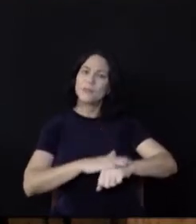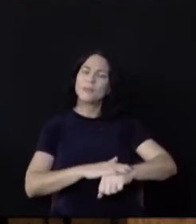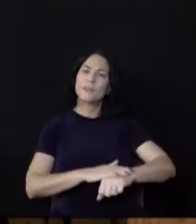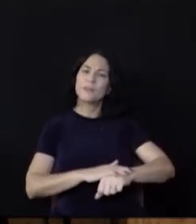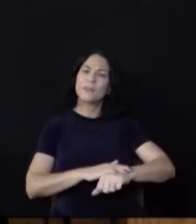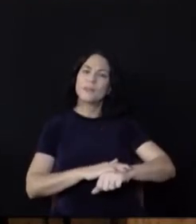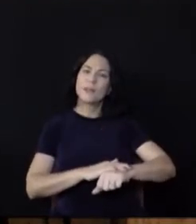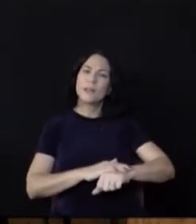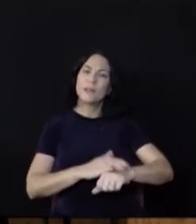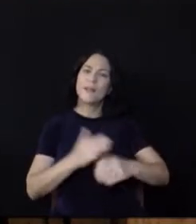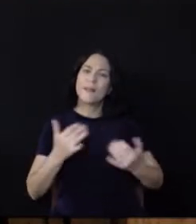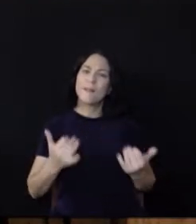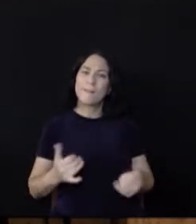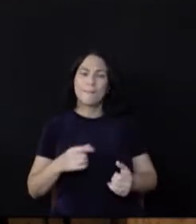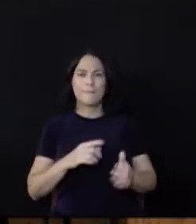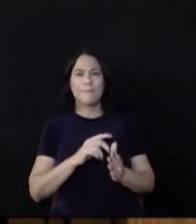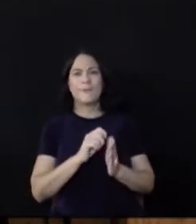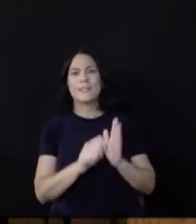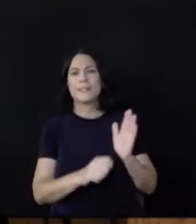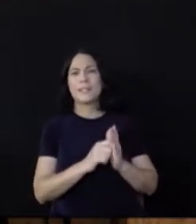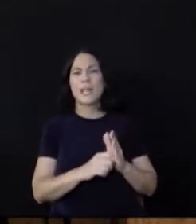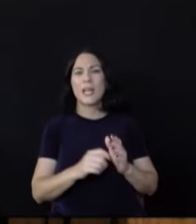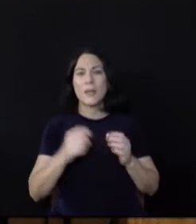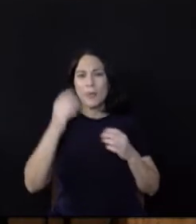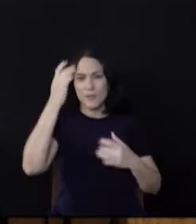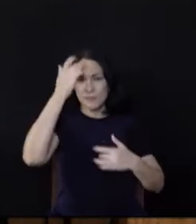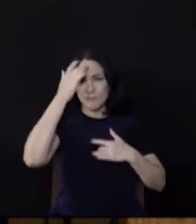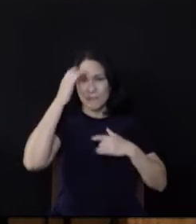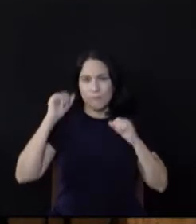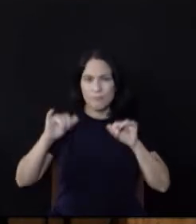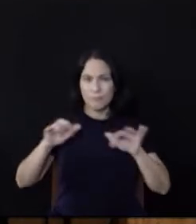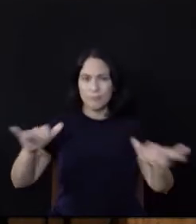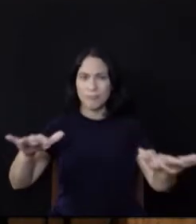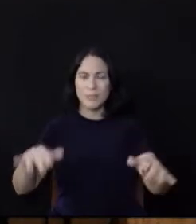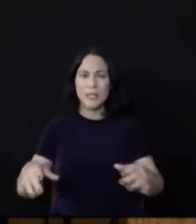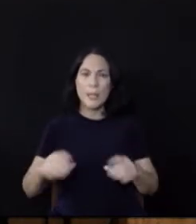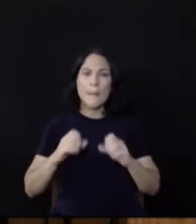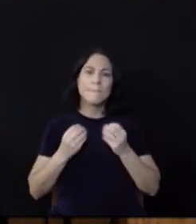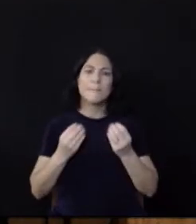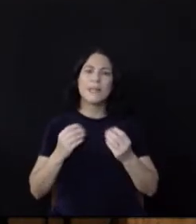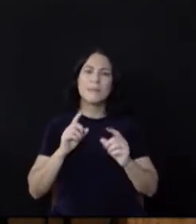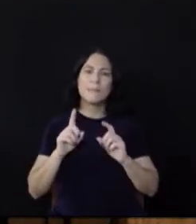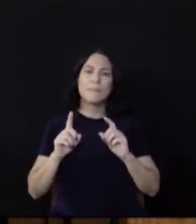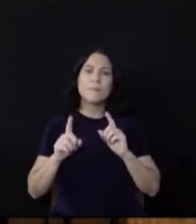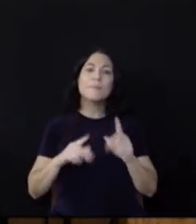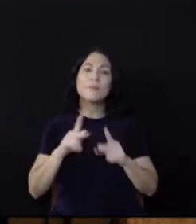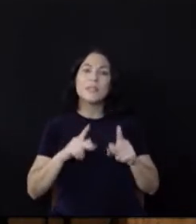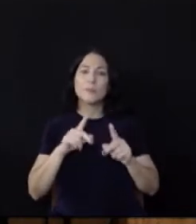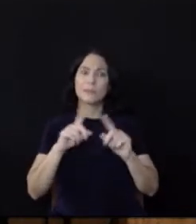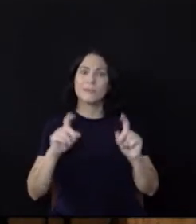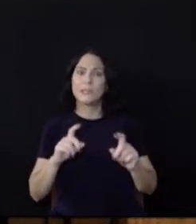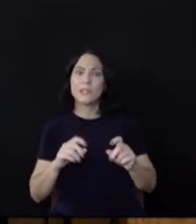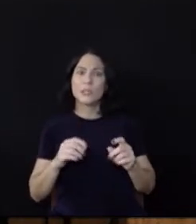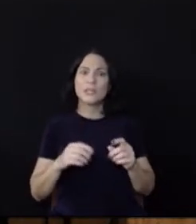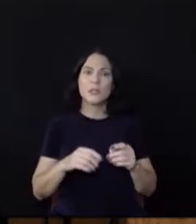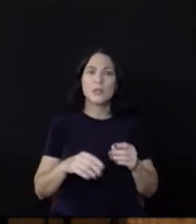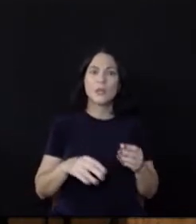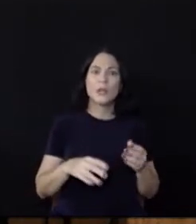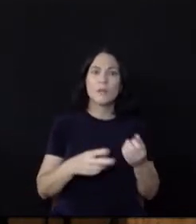In this time of pandemic, many people have had to answer that question as they've watched their retirement disappear, if they've watched their